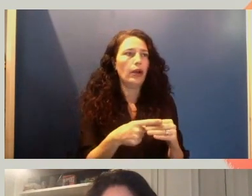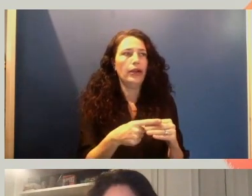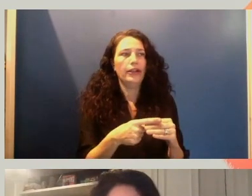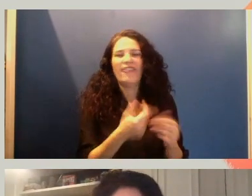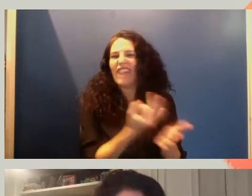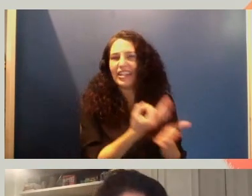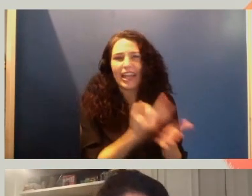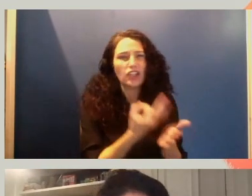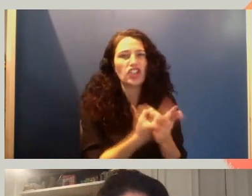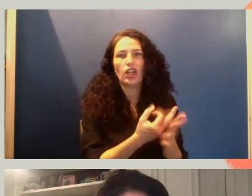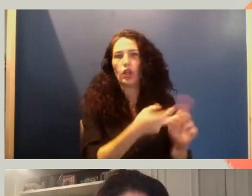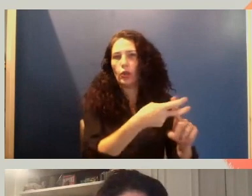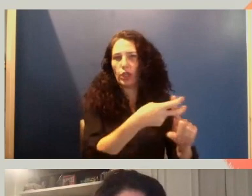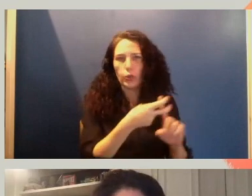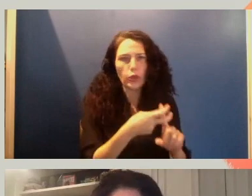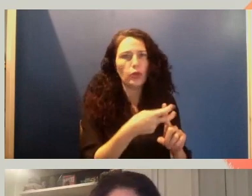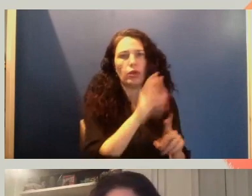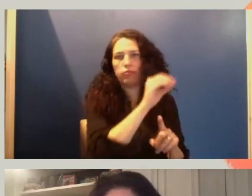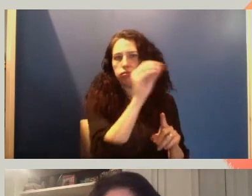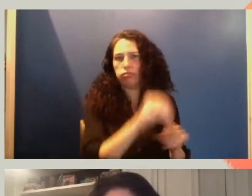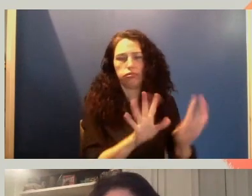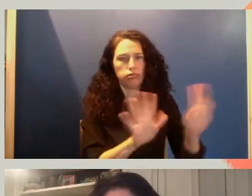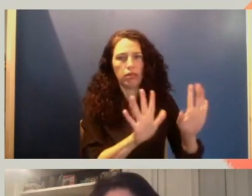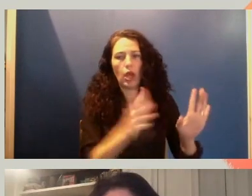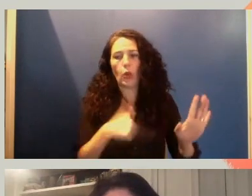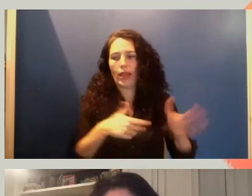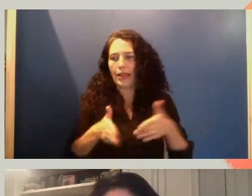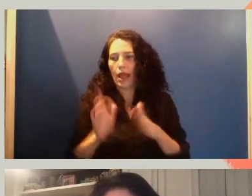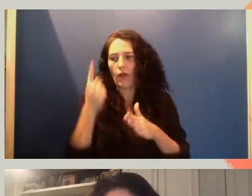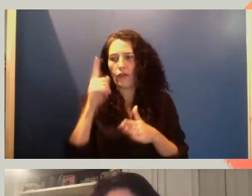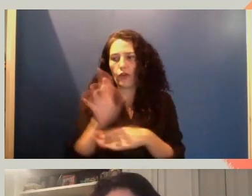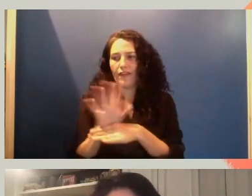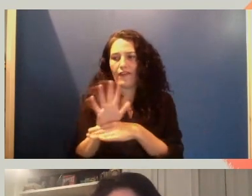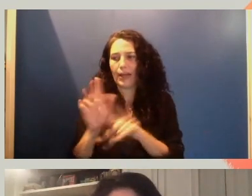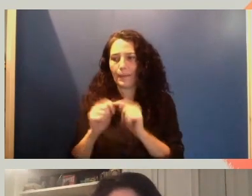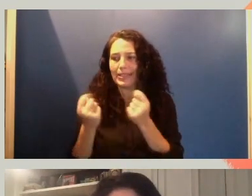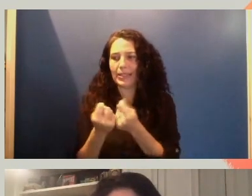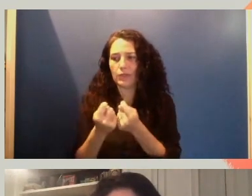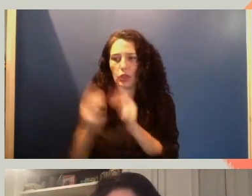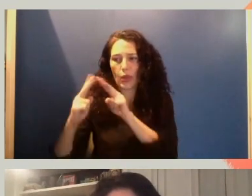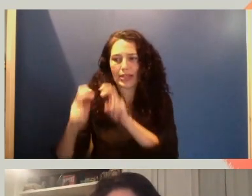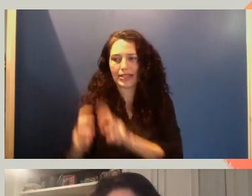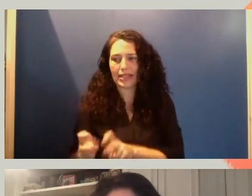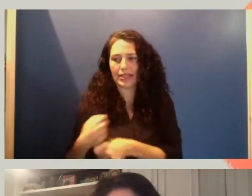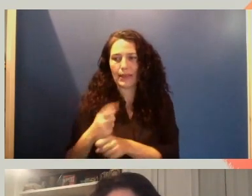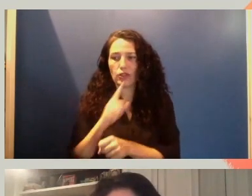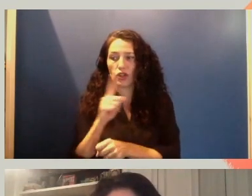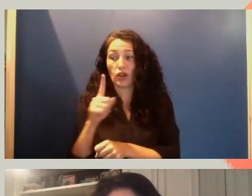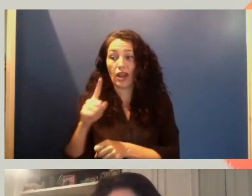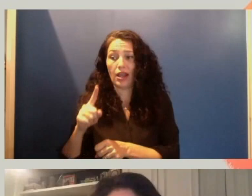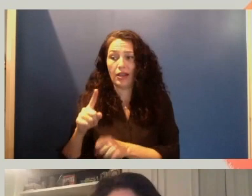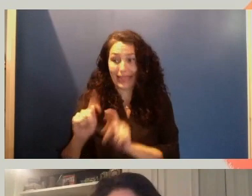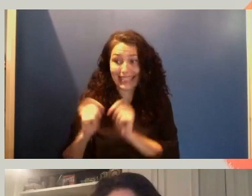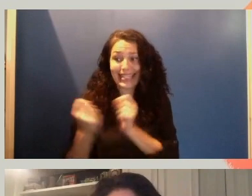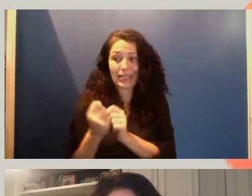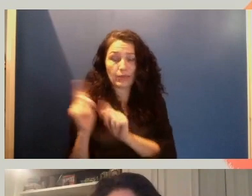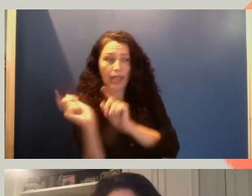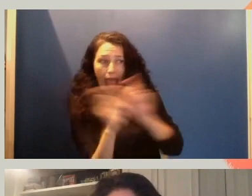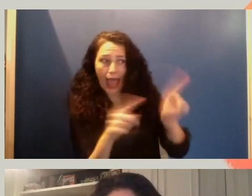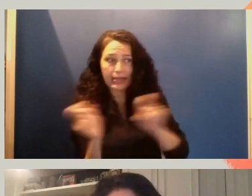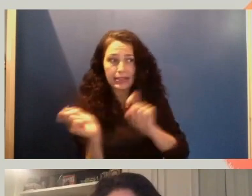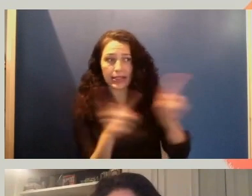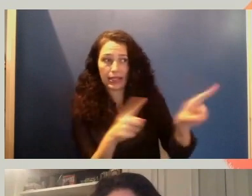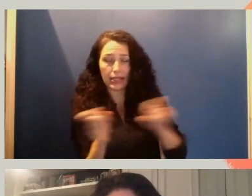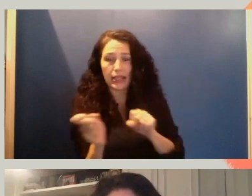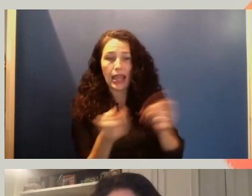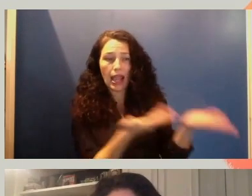of it. We do vet the film teams to assess, is this producing team, really asking the right questions and have a strategy to bring in